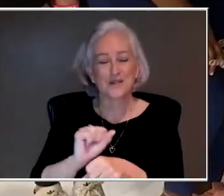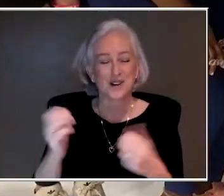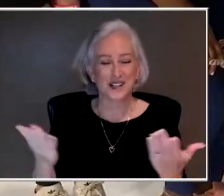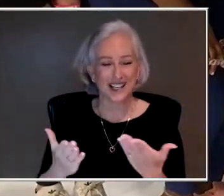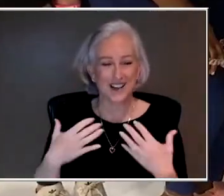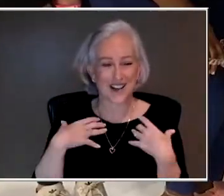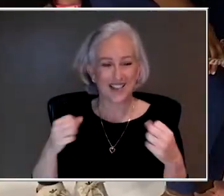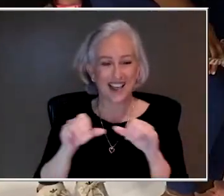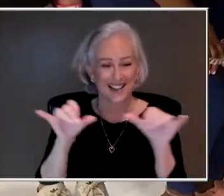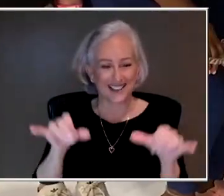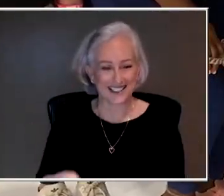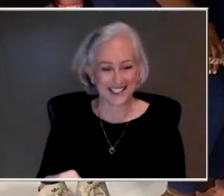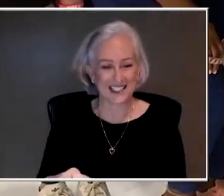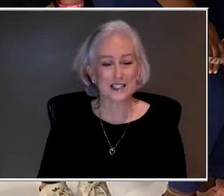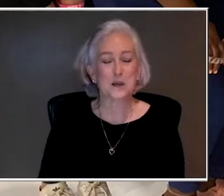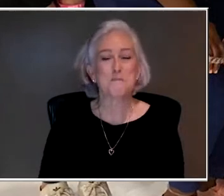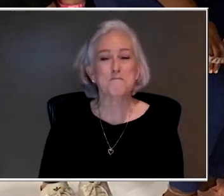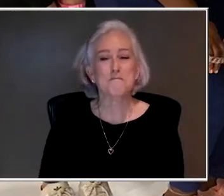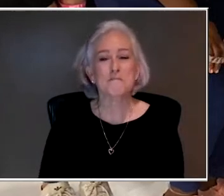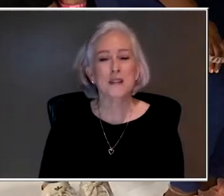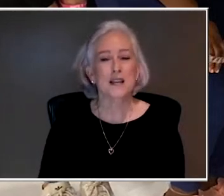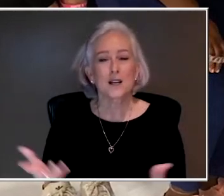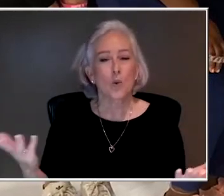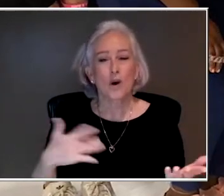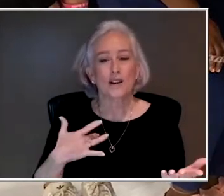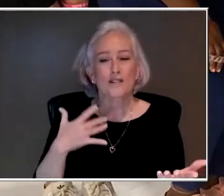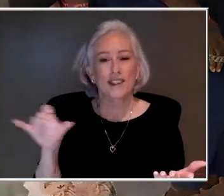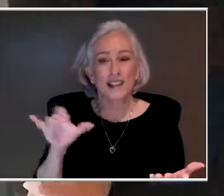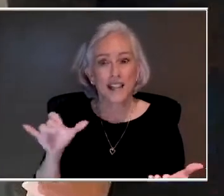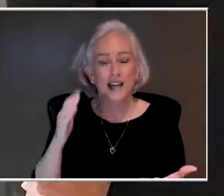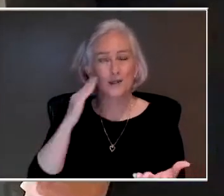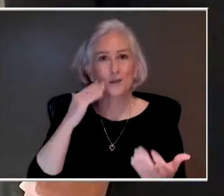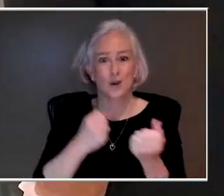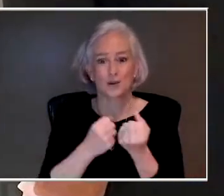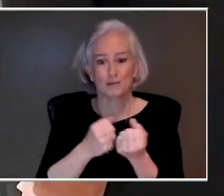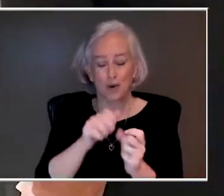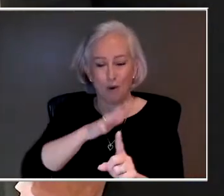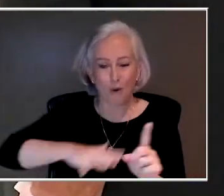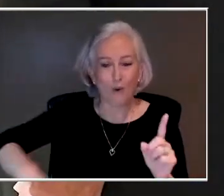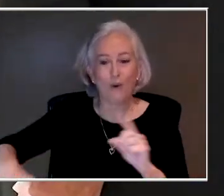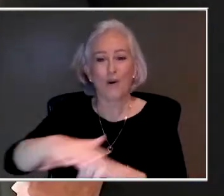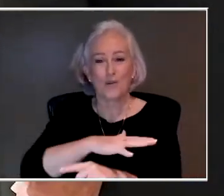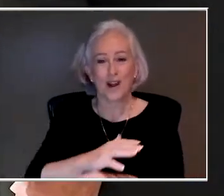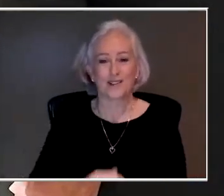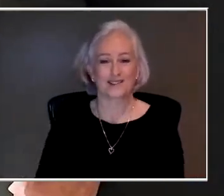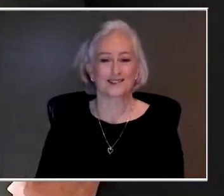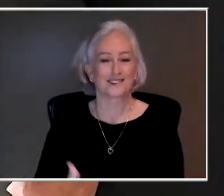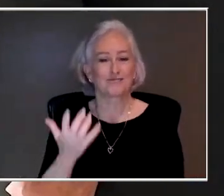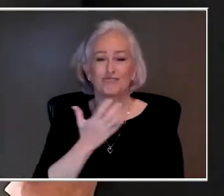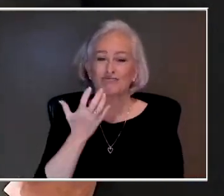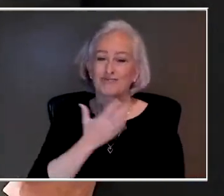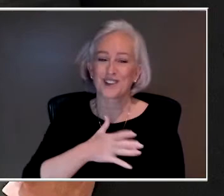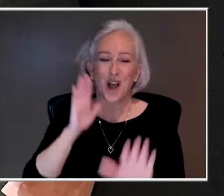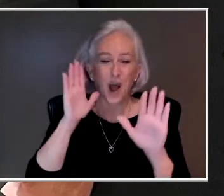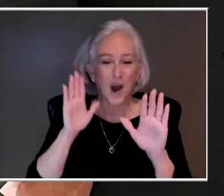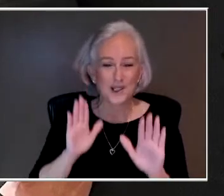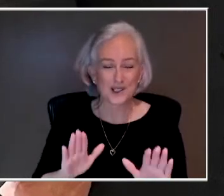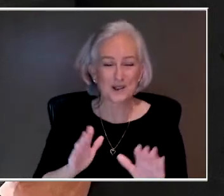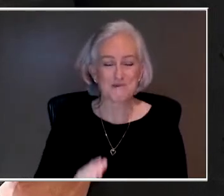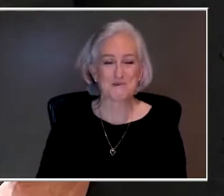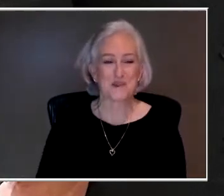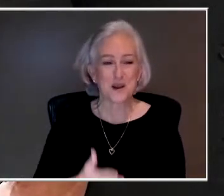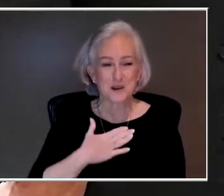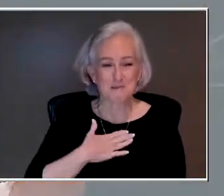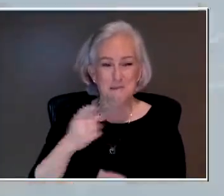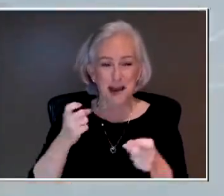that support was literally everywhere around you? Oh my gosh. Totally awesome. My manager, Scott